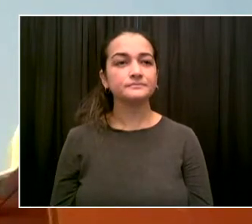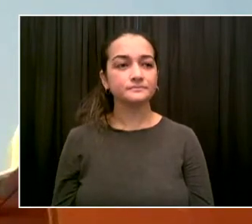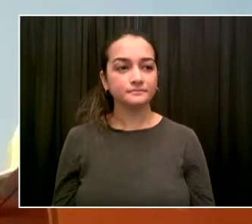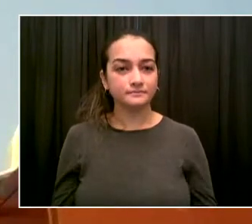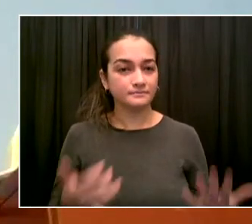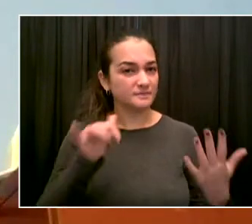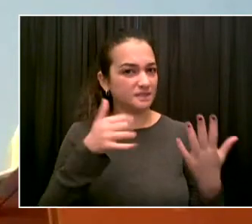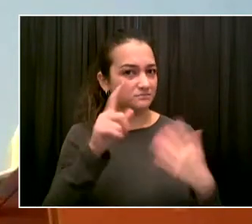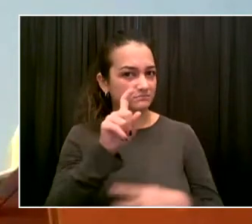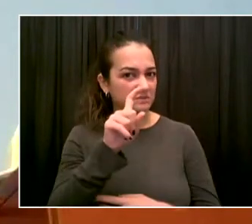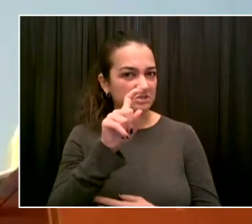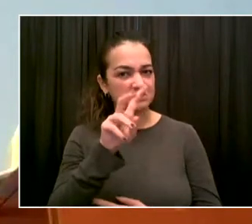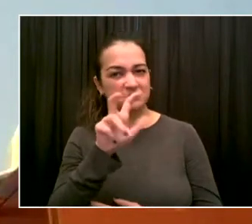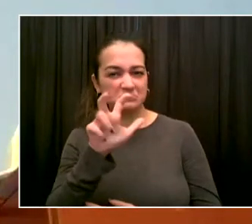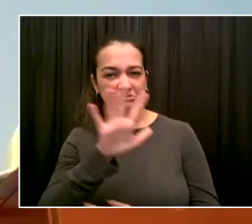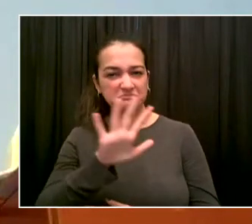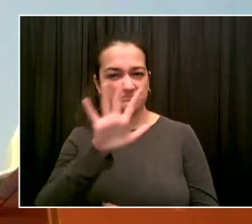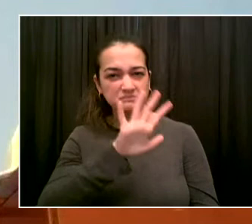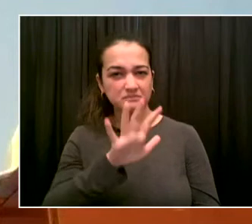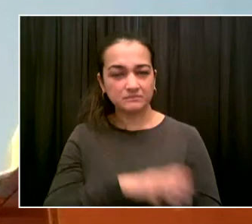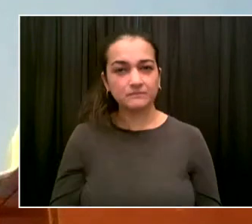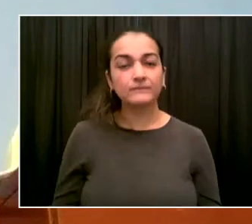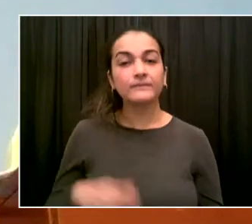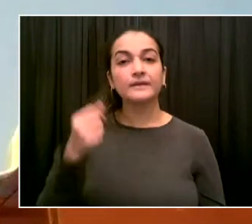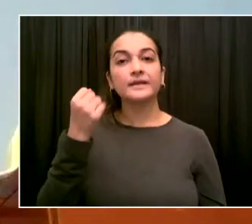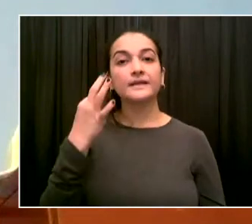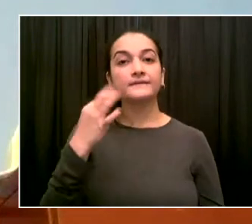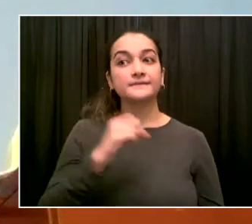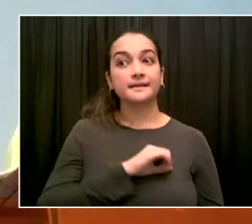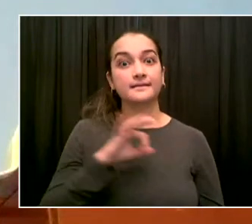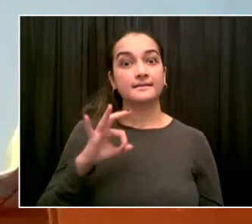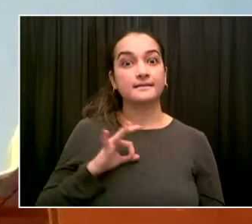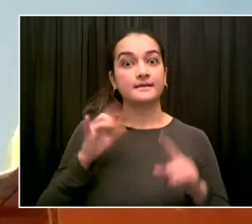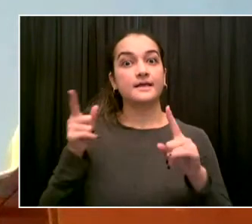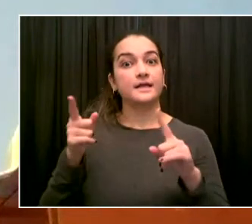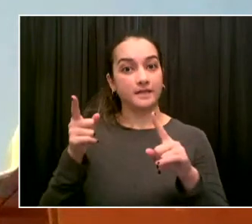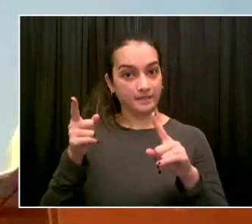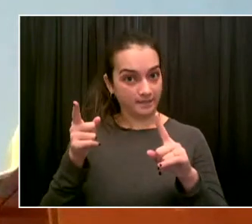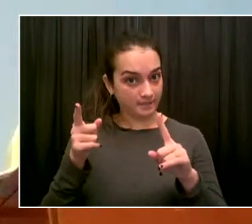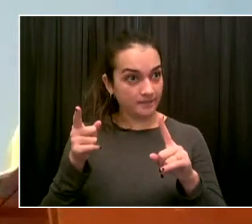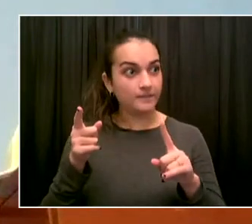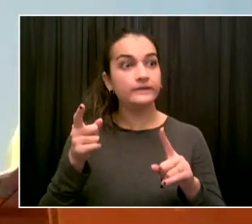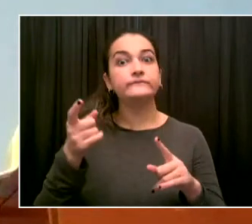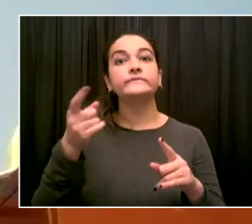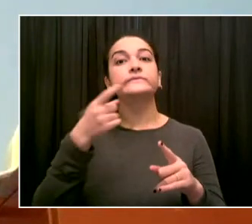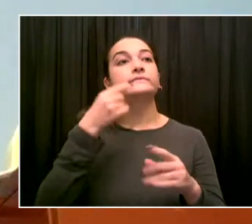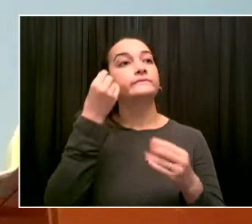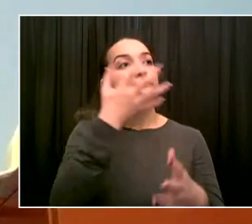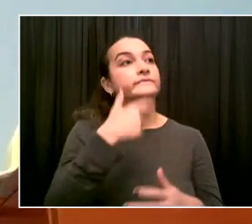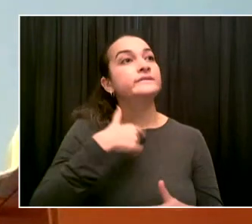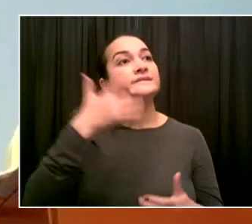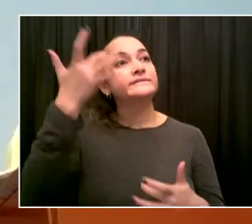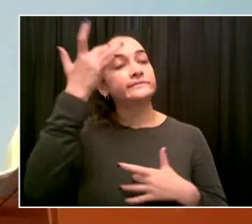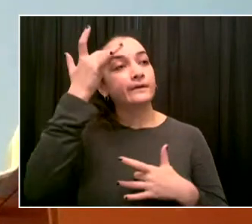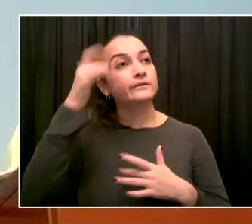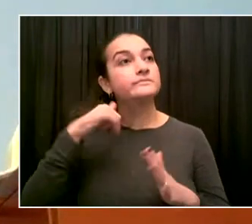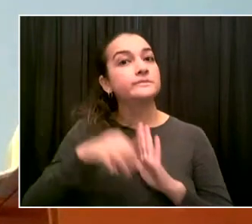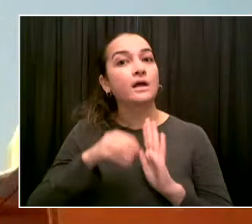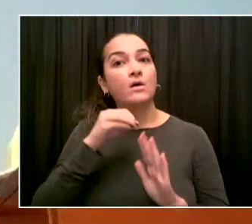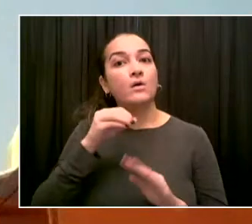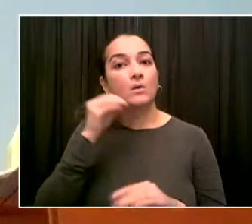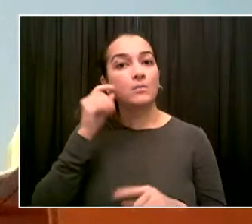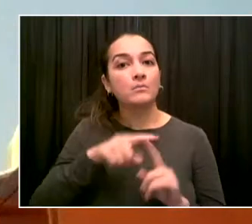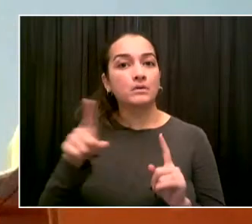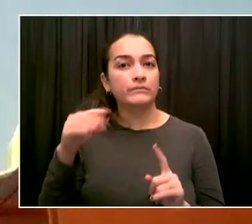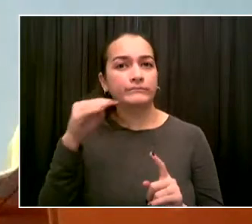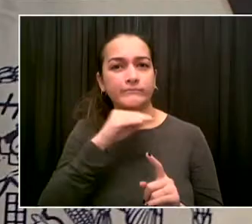improperly, they can help out not only the citizens of the city, but their brothers and sisters who are staffing these units. Stating